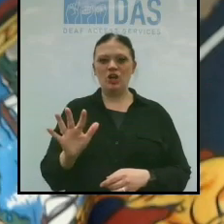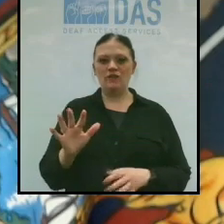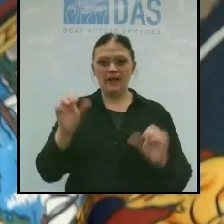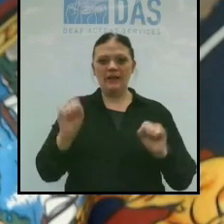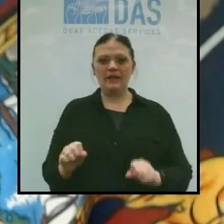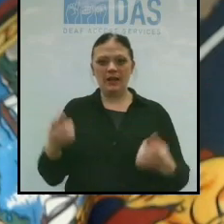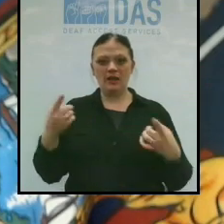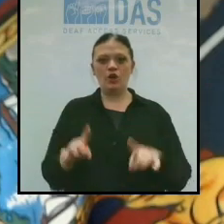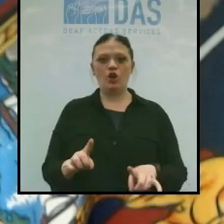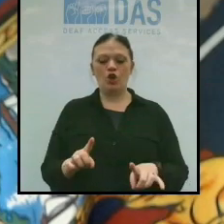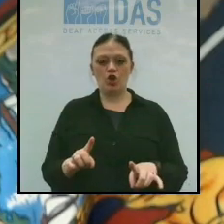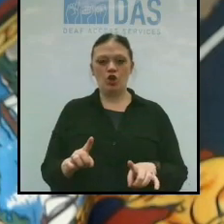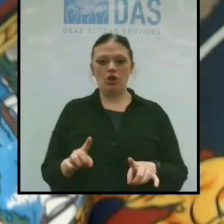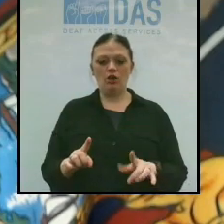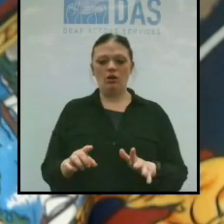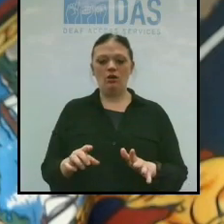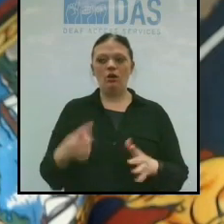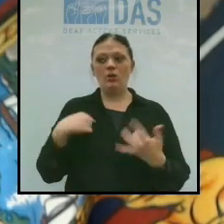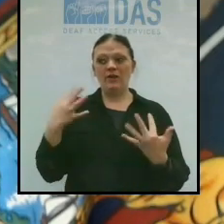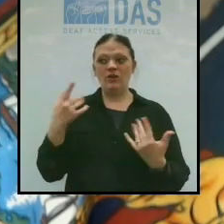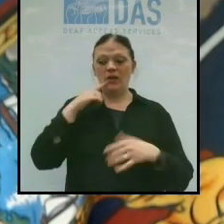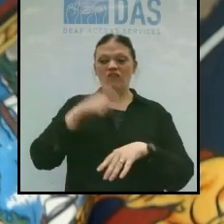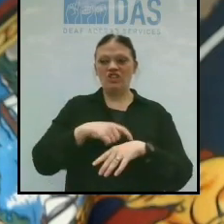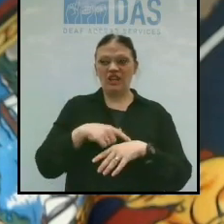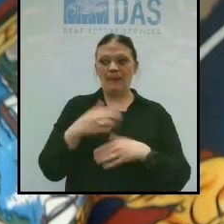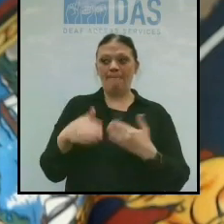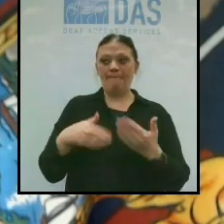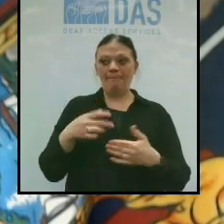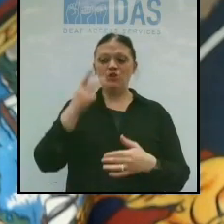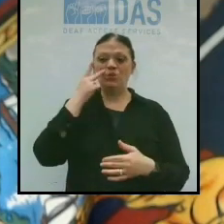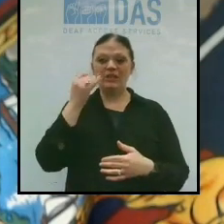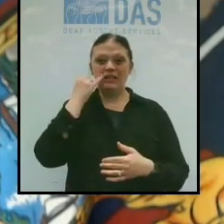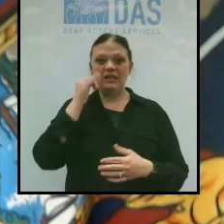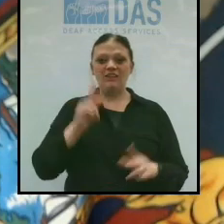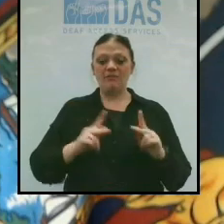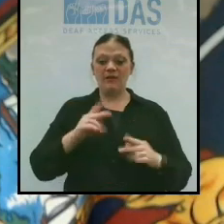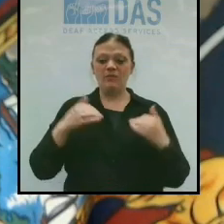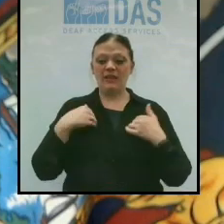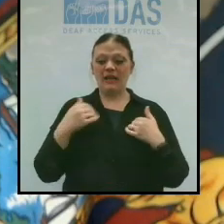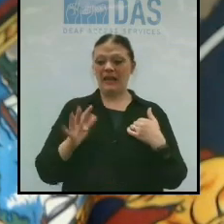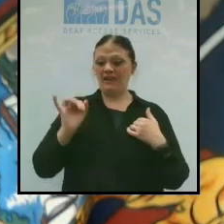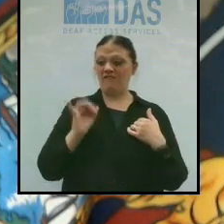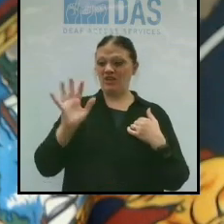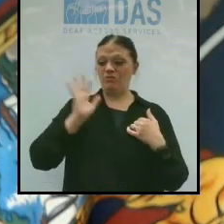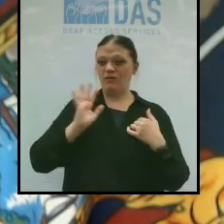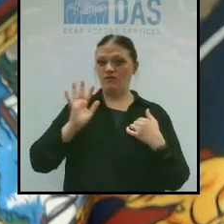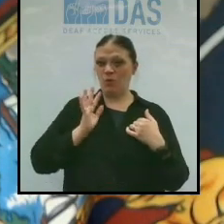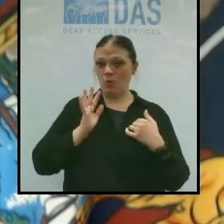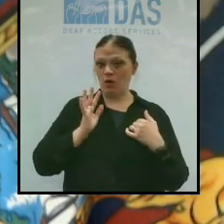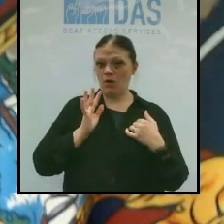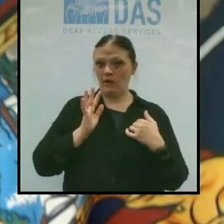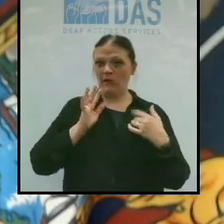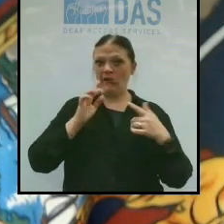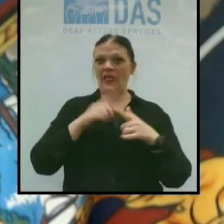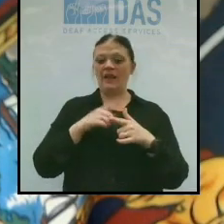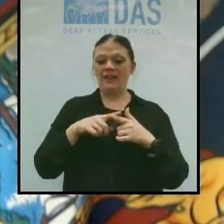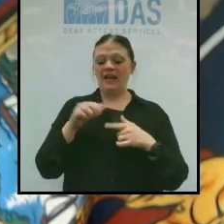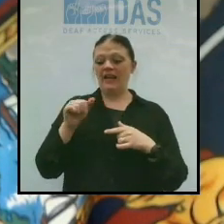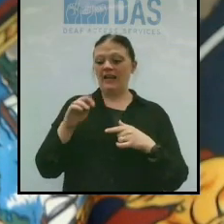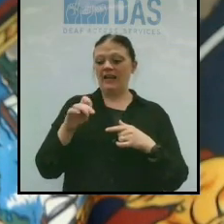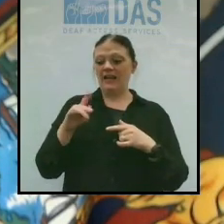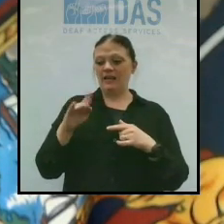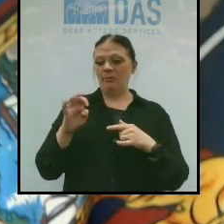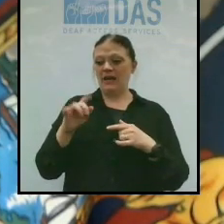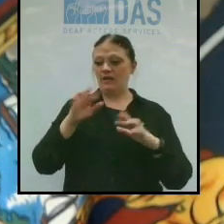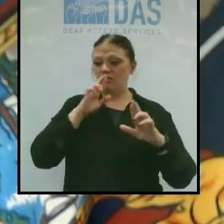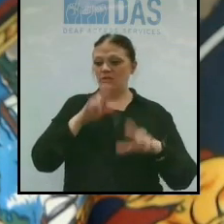So we'll really have to wait for time to pass to see if people who had an initial infection and had an antibodies